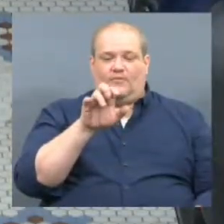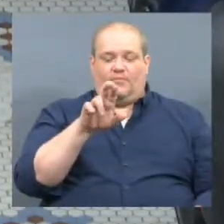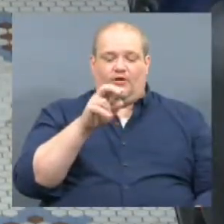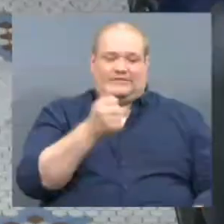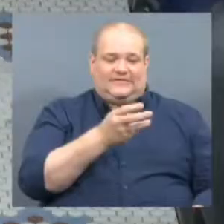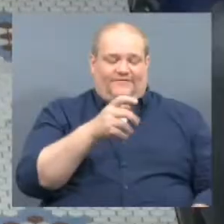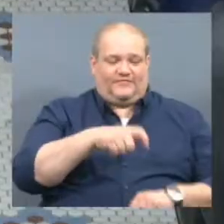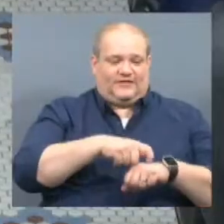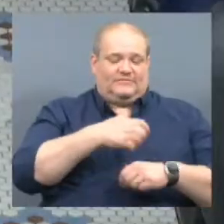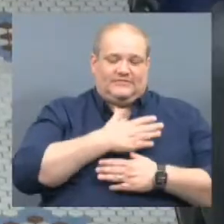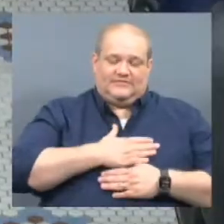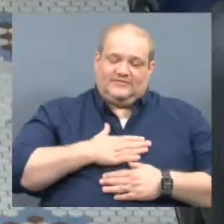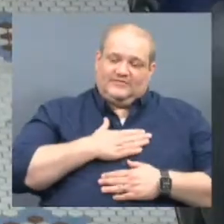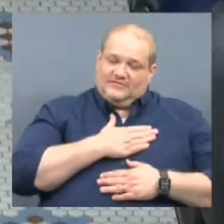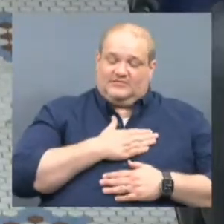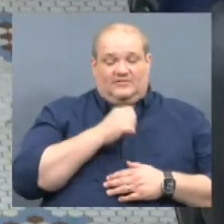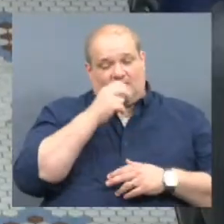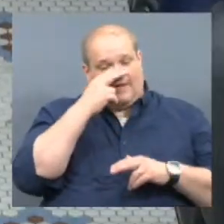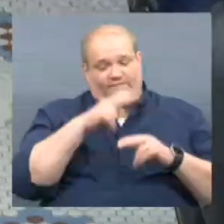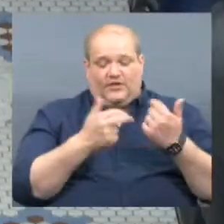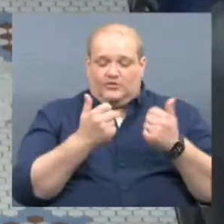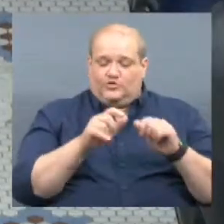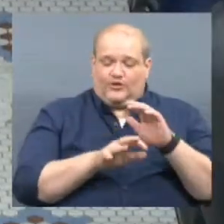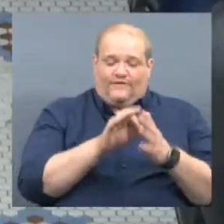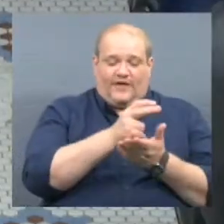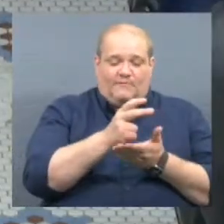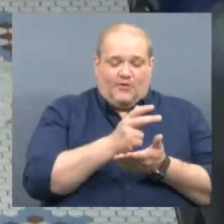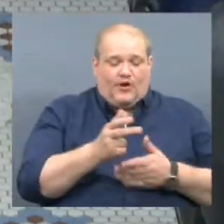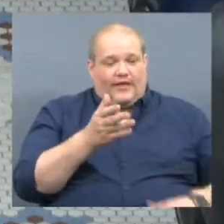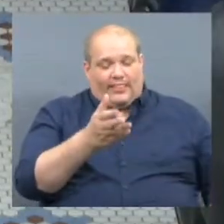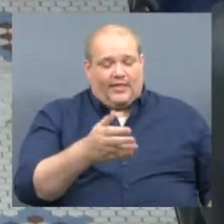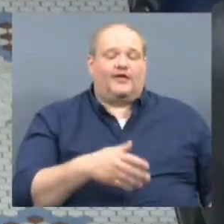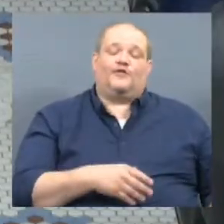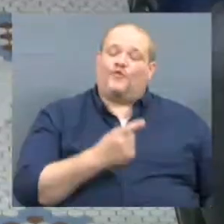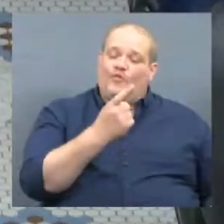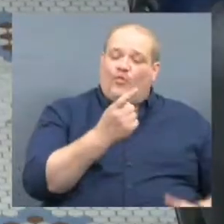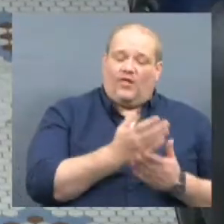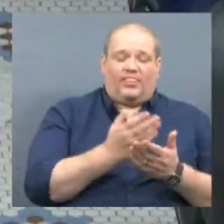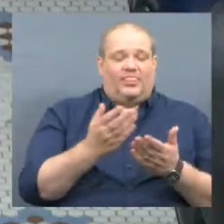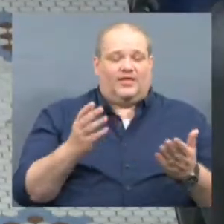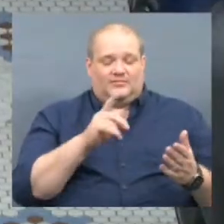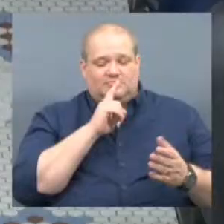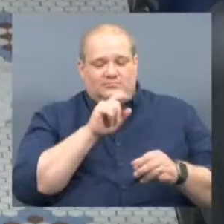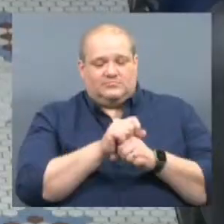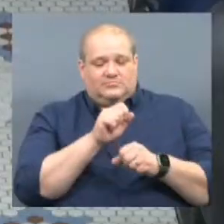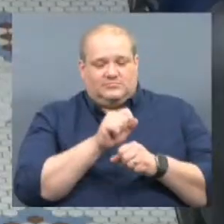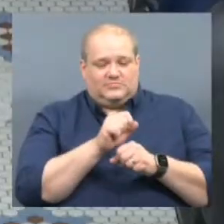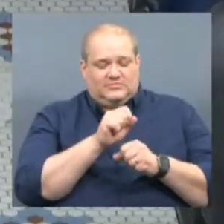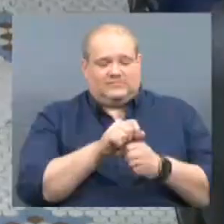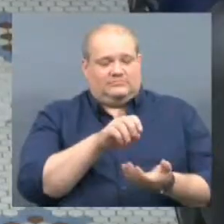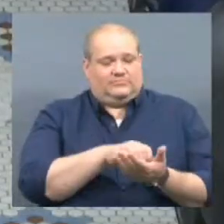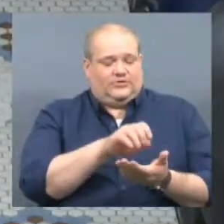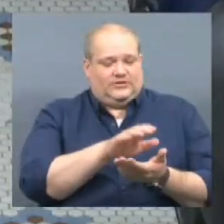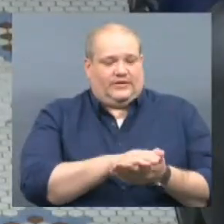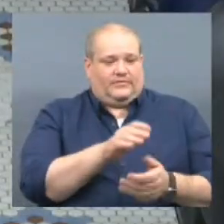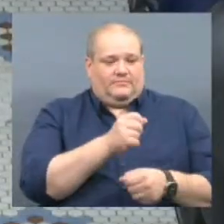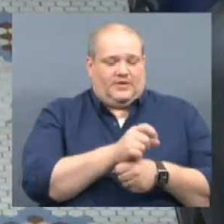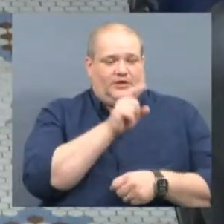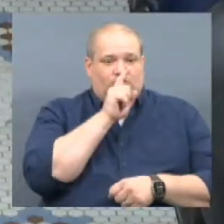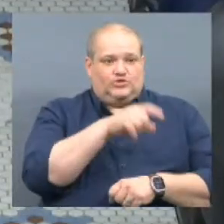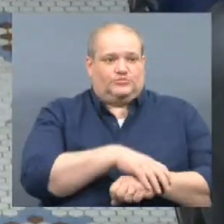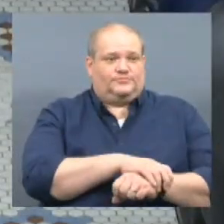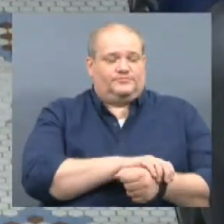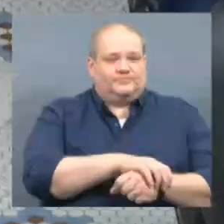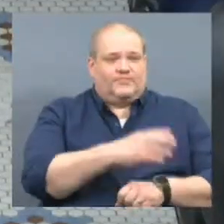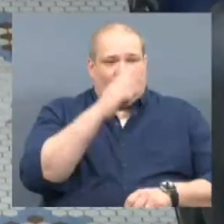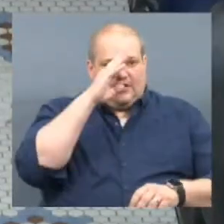the opportunity to try and find a parking place over there. One of the things that I wanted to really place in the record and make sure, I know